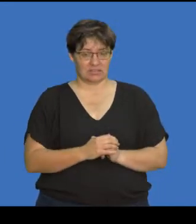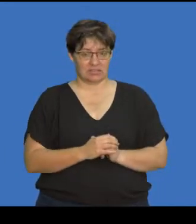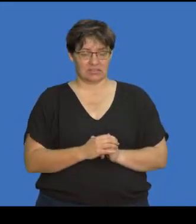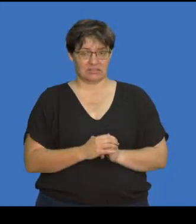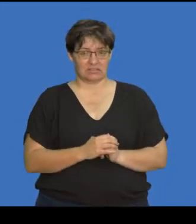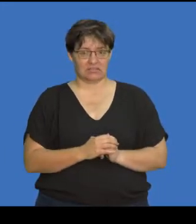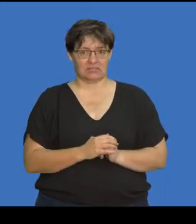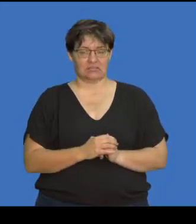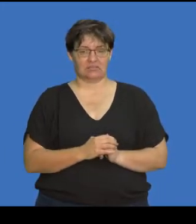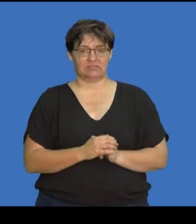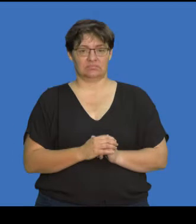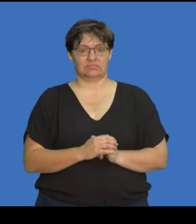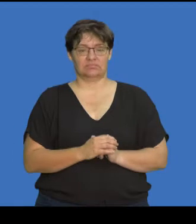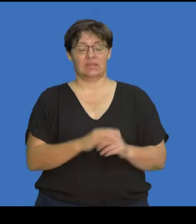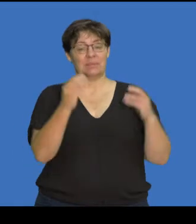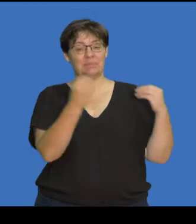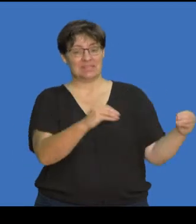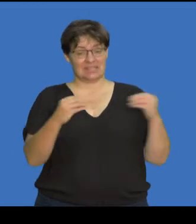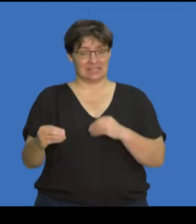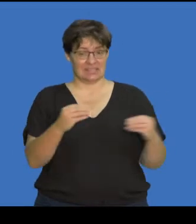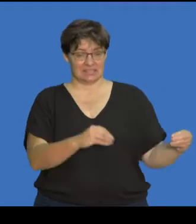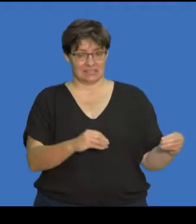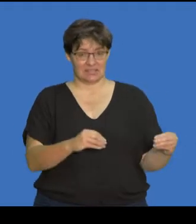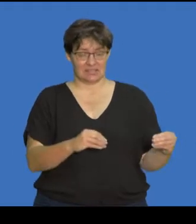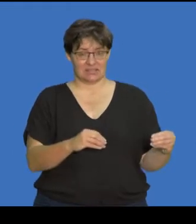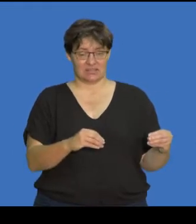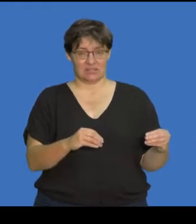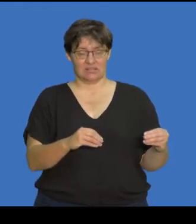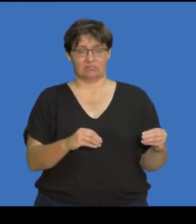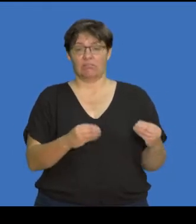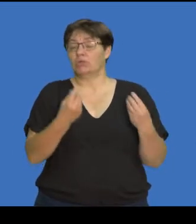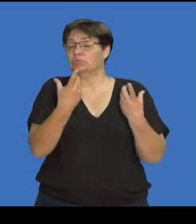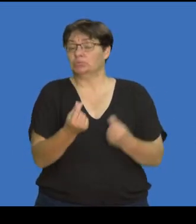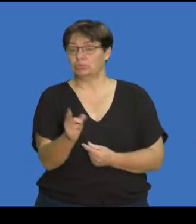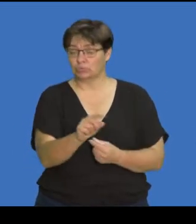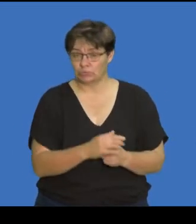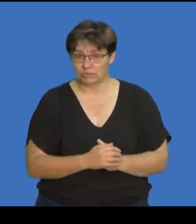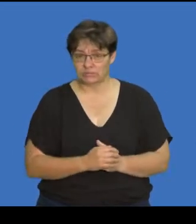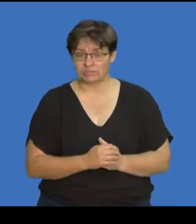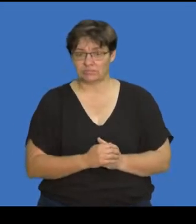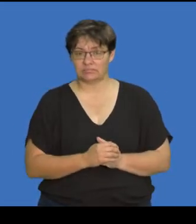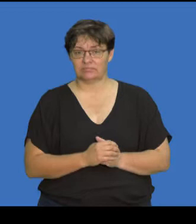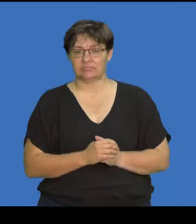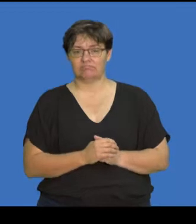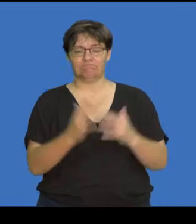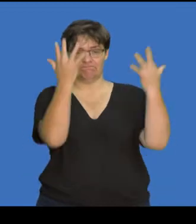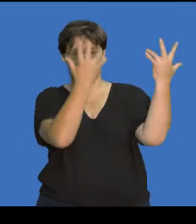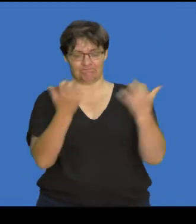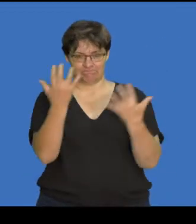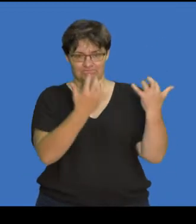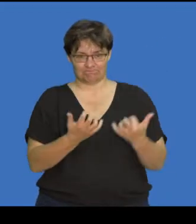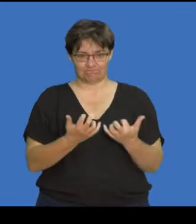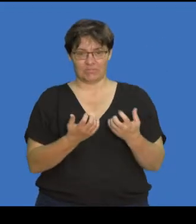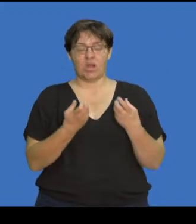crucial for a business to do what? To work out